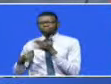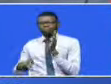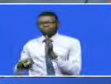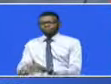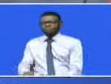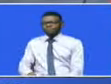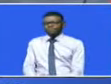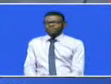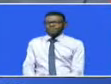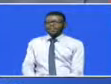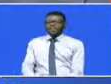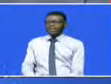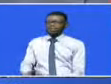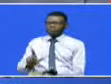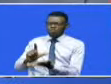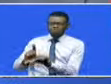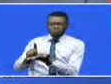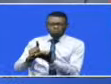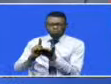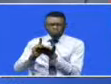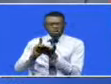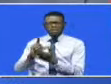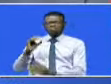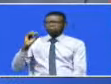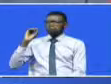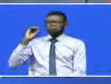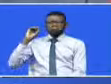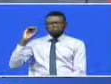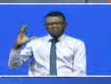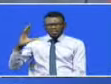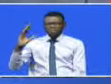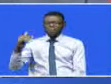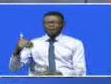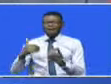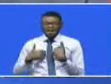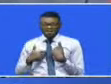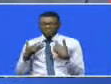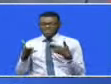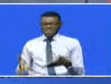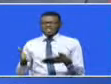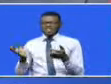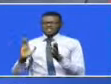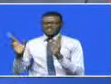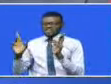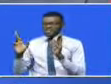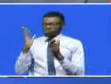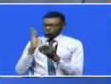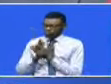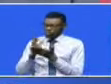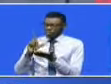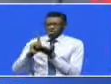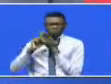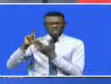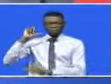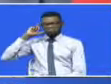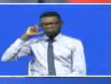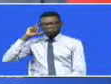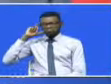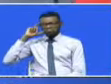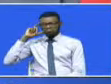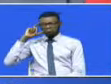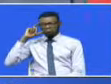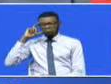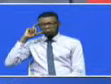the massive debt that is in our hands. All right? It is huge. And one of the things that